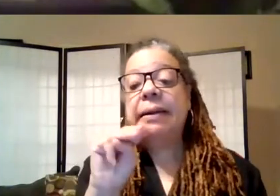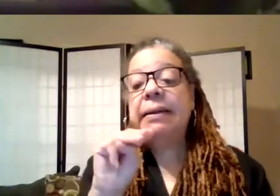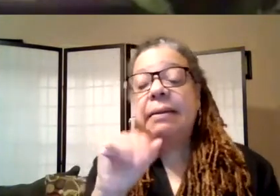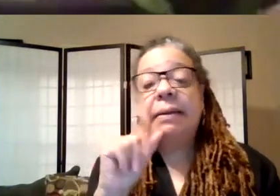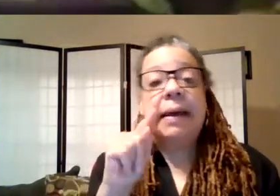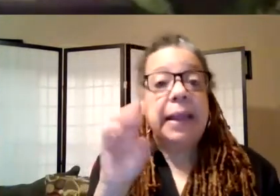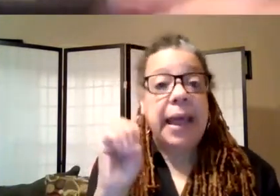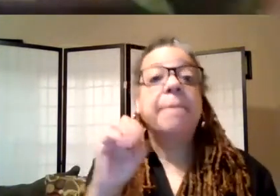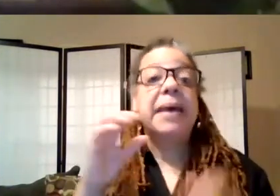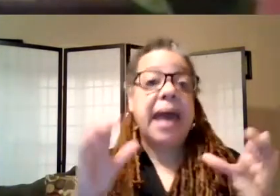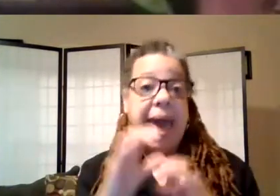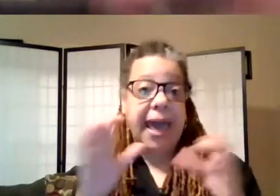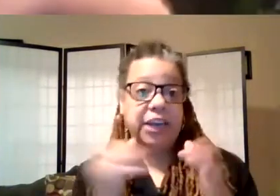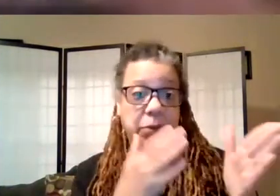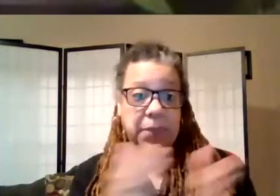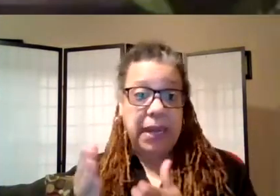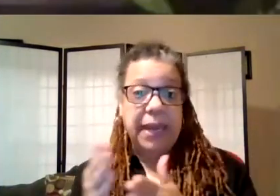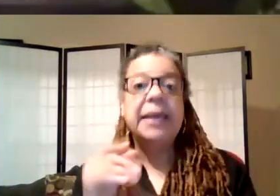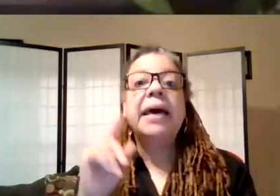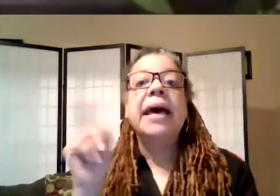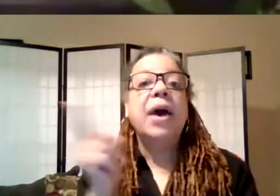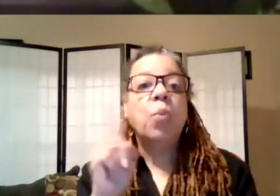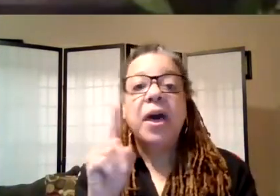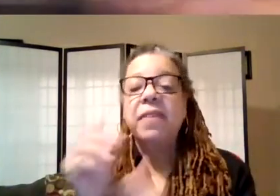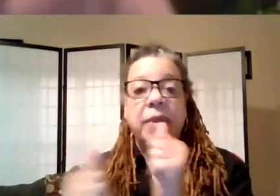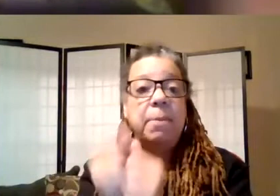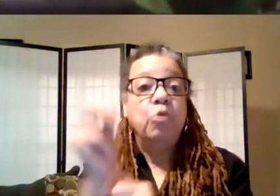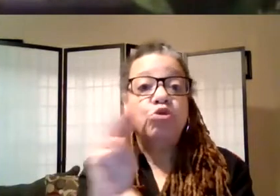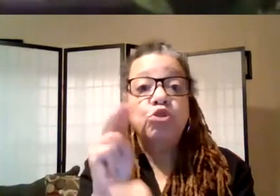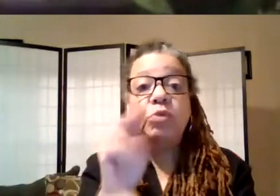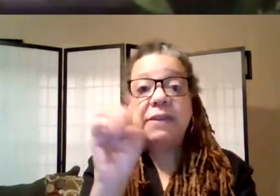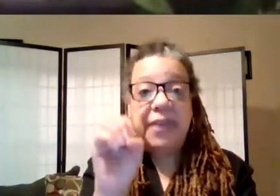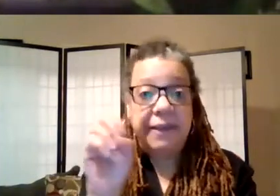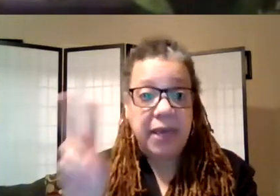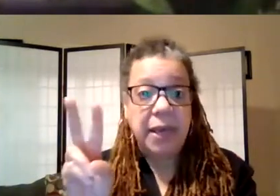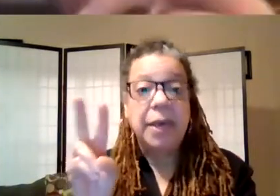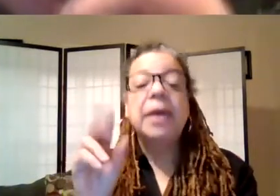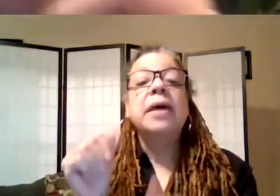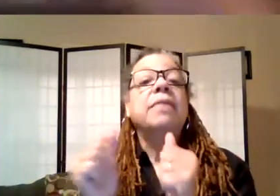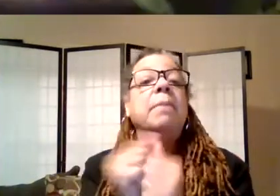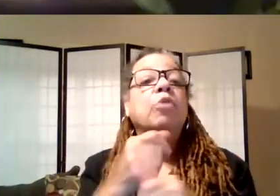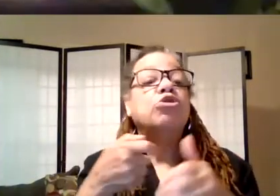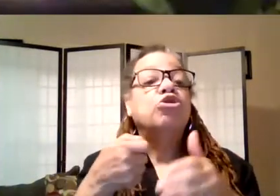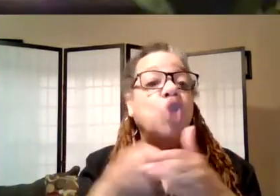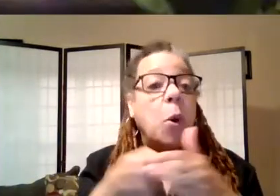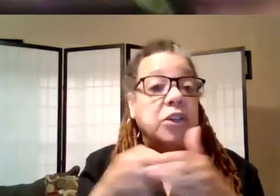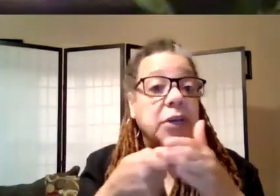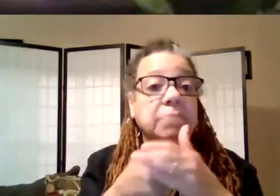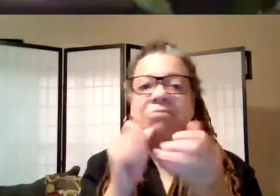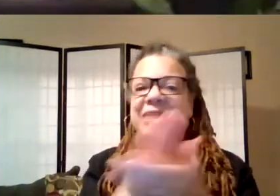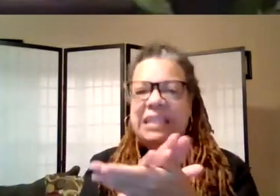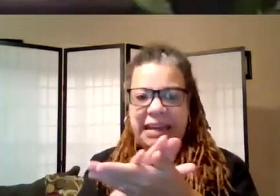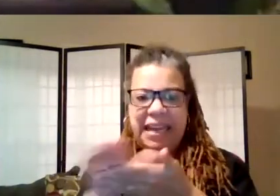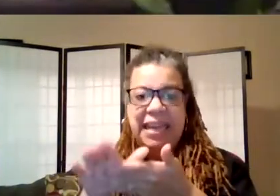state of California and where there is the most use of EVs, the most charging infrastructure, they have the cleanest air. That's